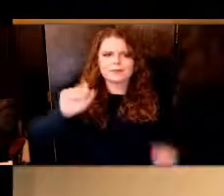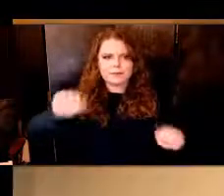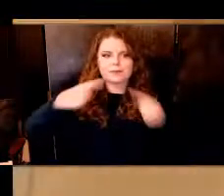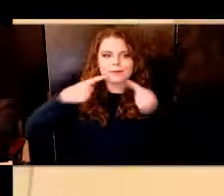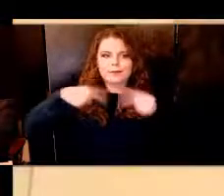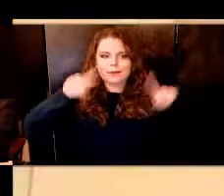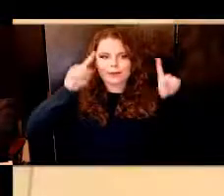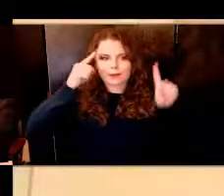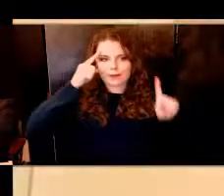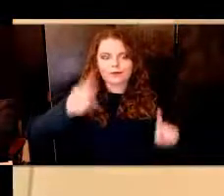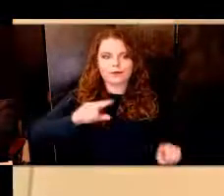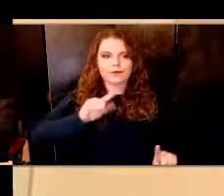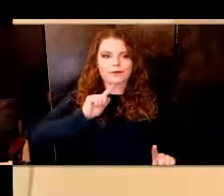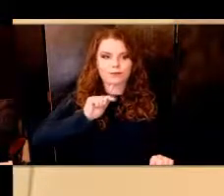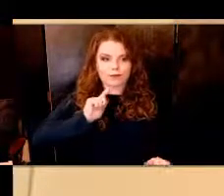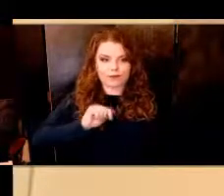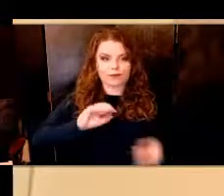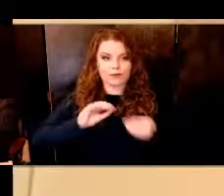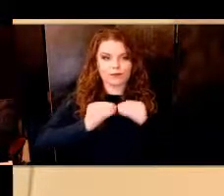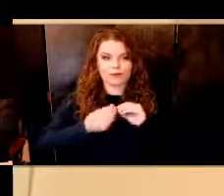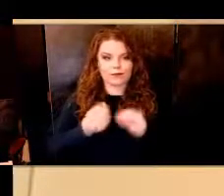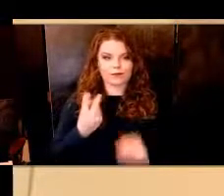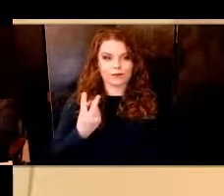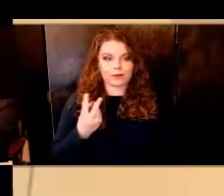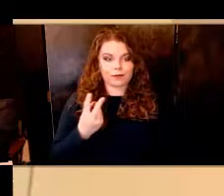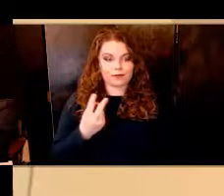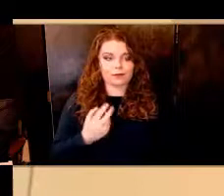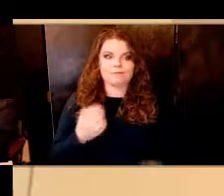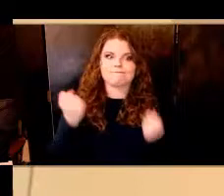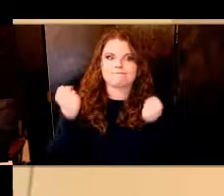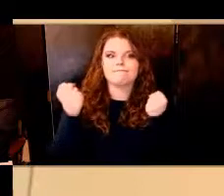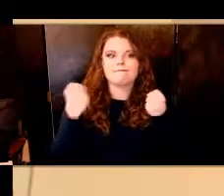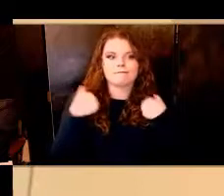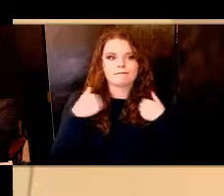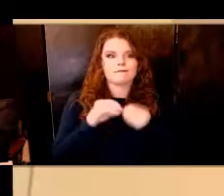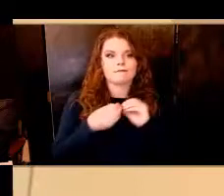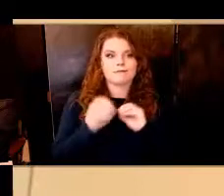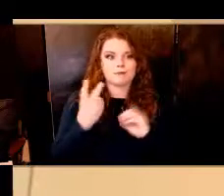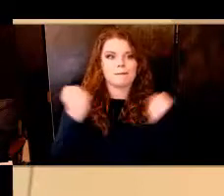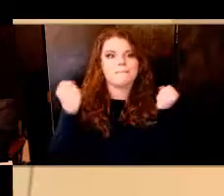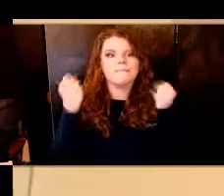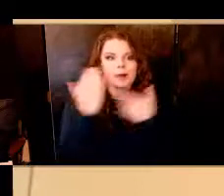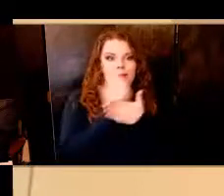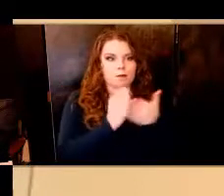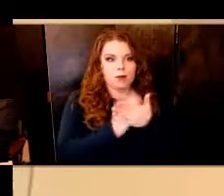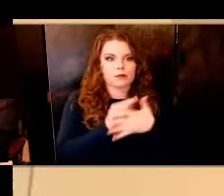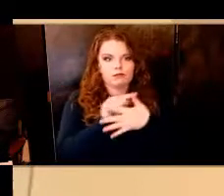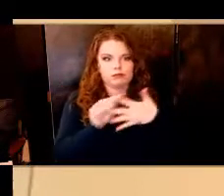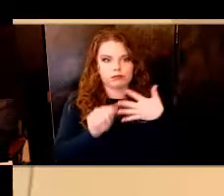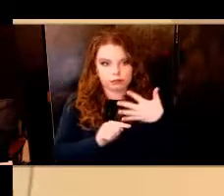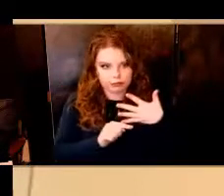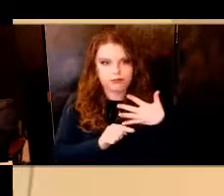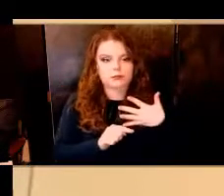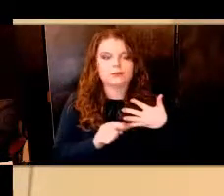success here with question number 2. Question number 2 has several parts to it, and we're going to tackle it just